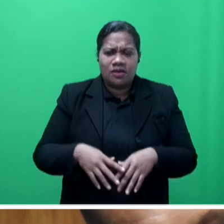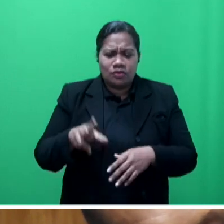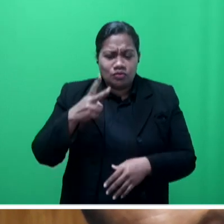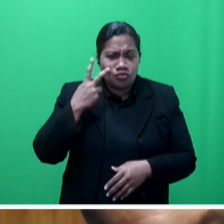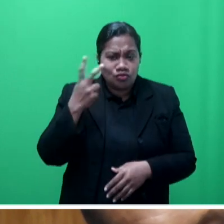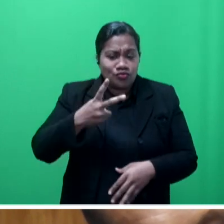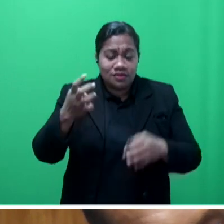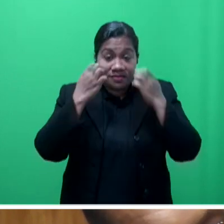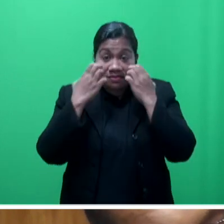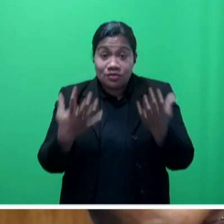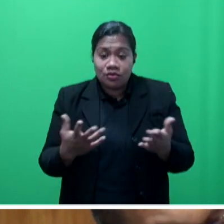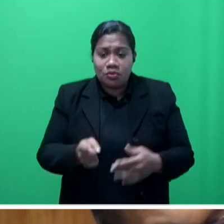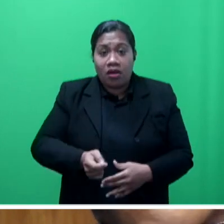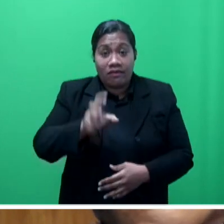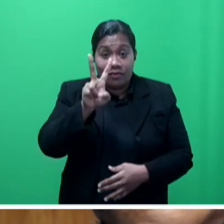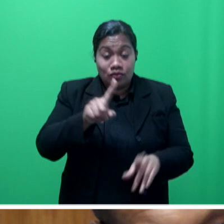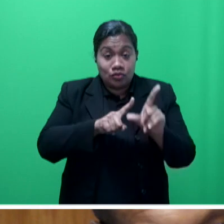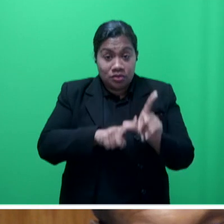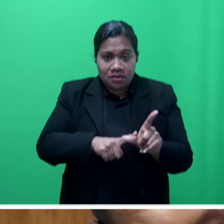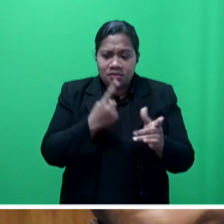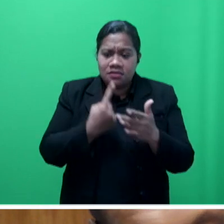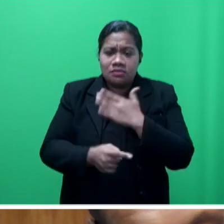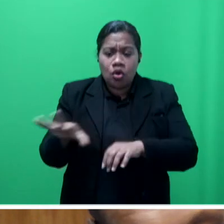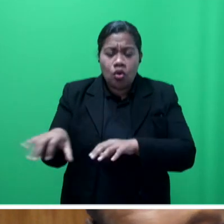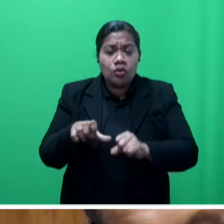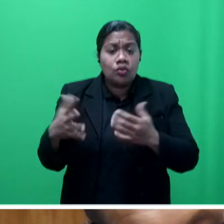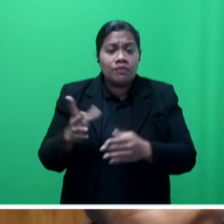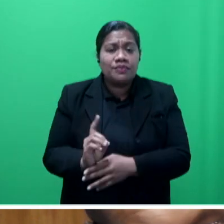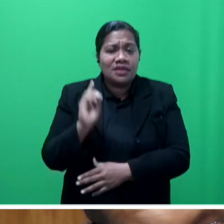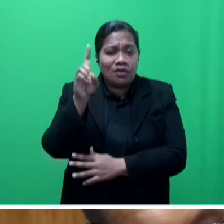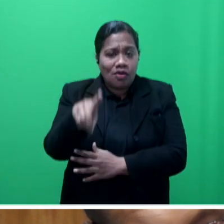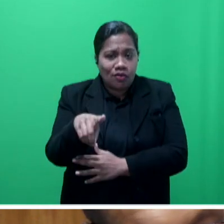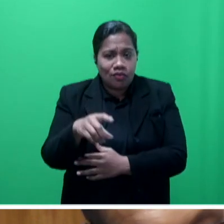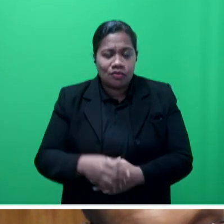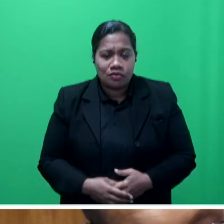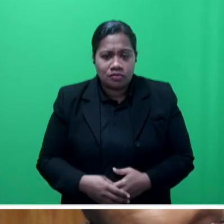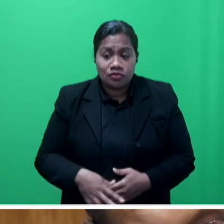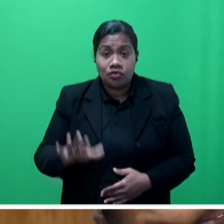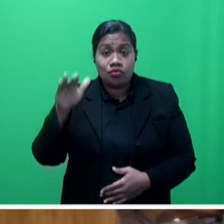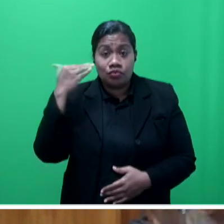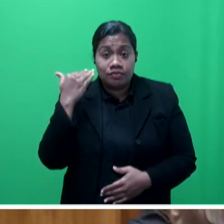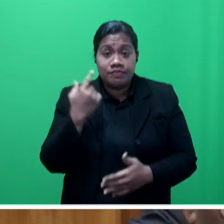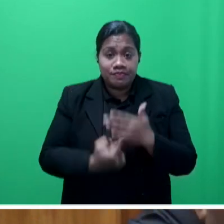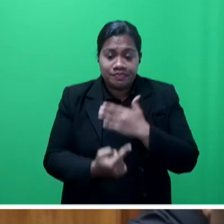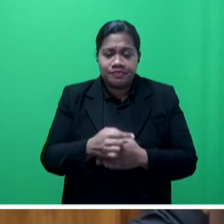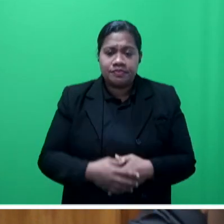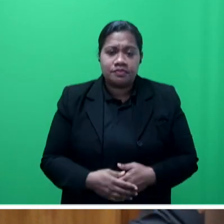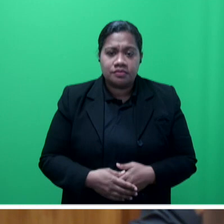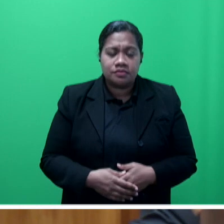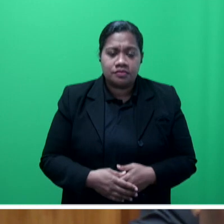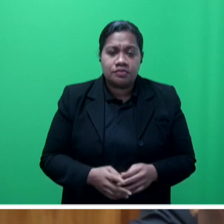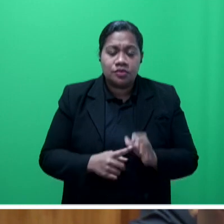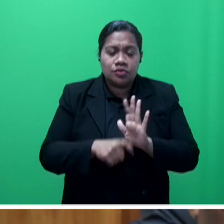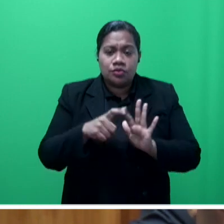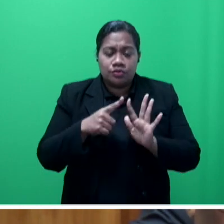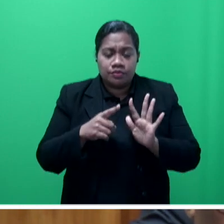after 2 years that it was hosted in Denrau. The room occupancies were near pre-pandemic levels, and people were